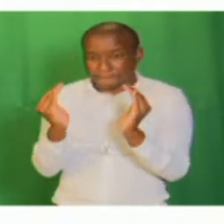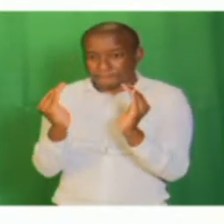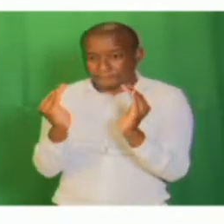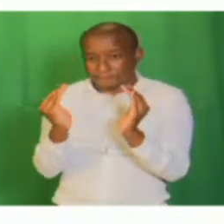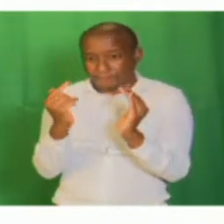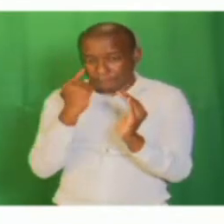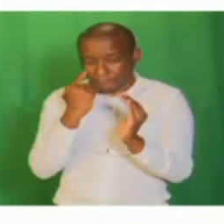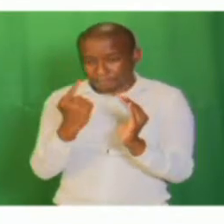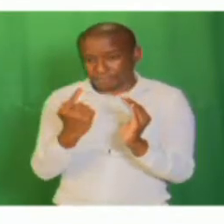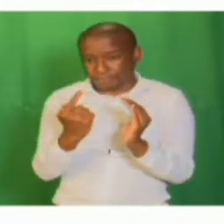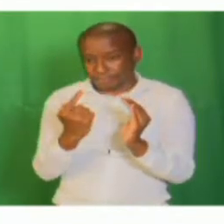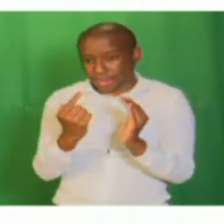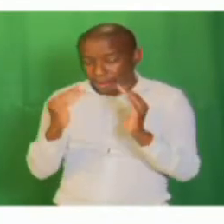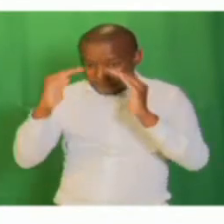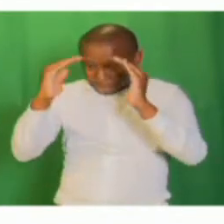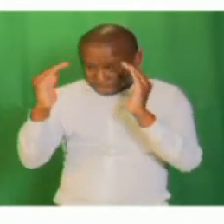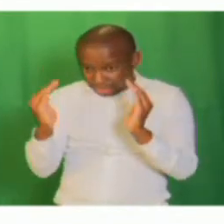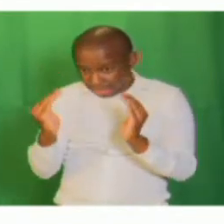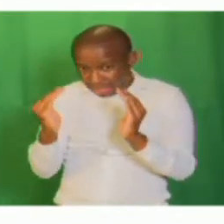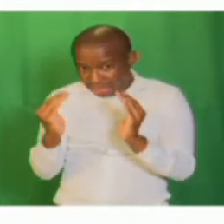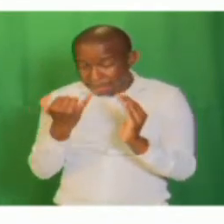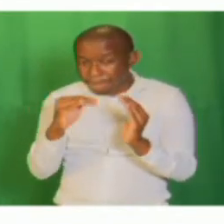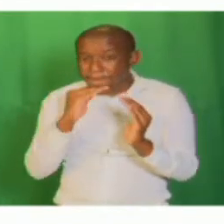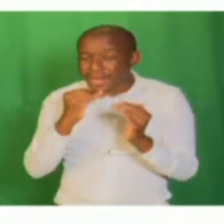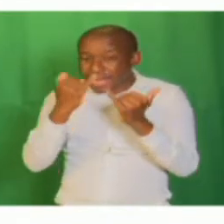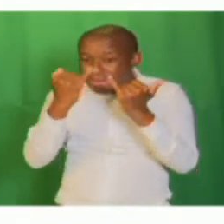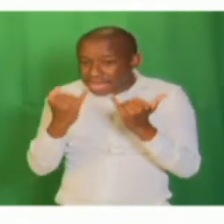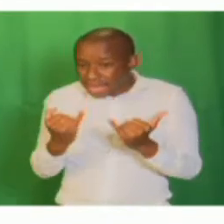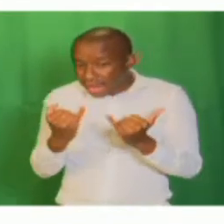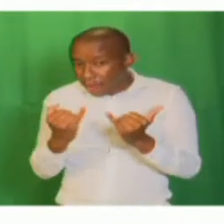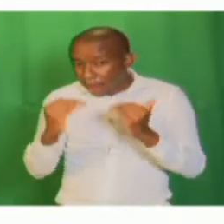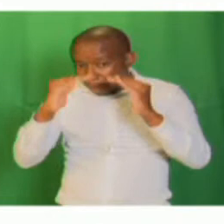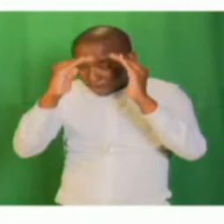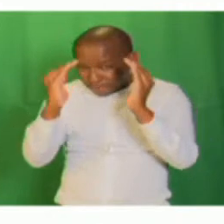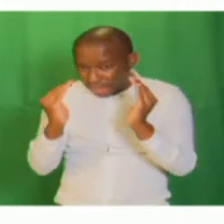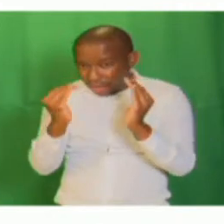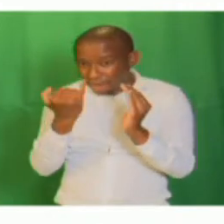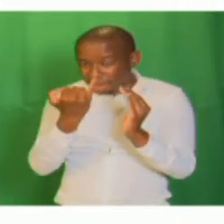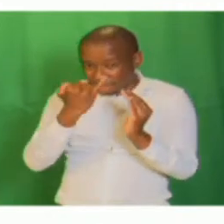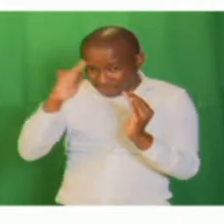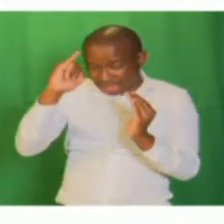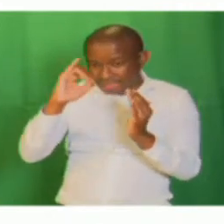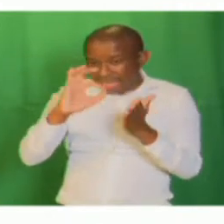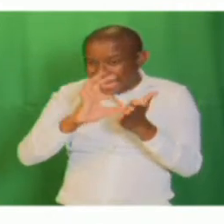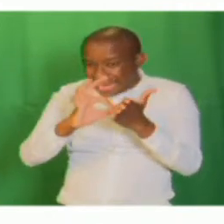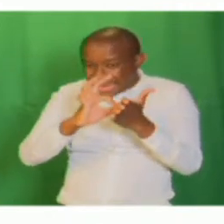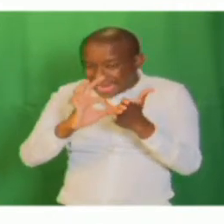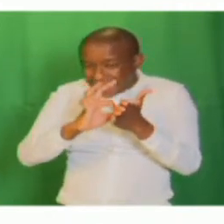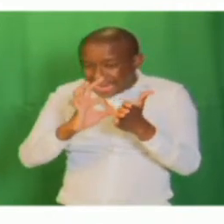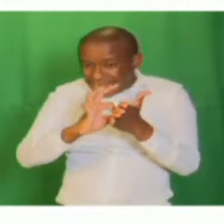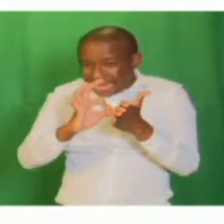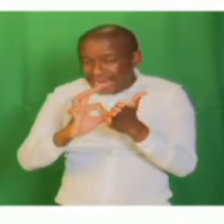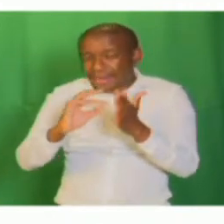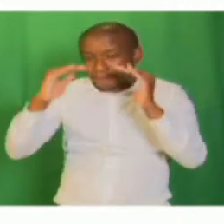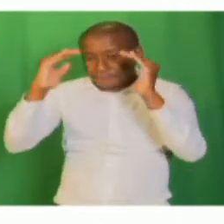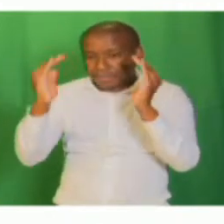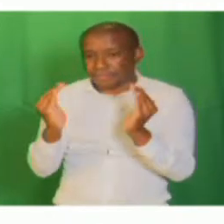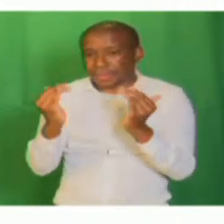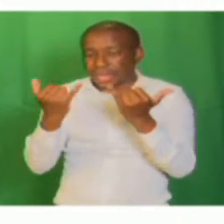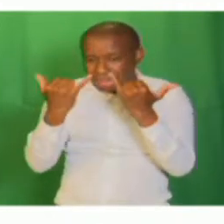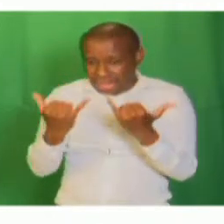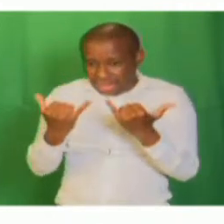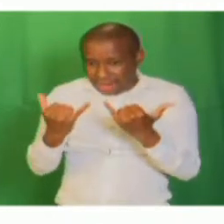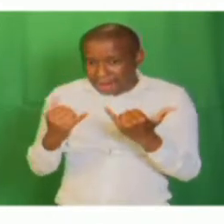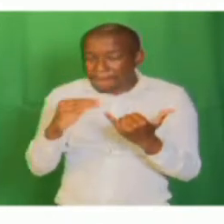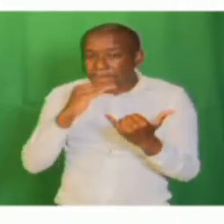at the brackets. We are saying our level 1 is supposed to be just clearing off the brackets. When we clear brackets, it means we